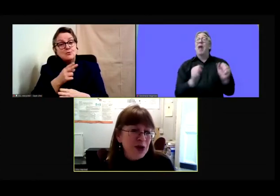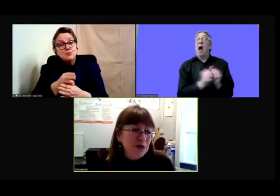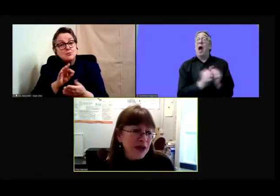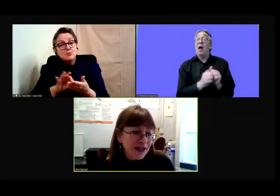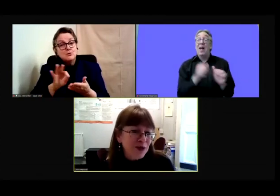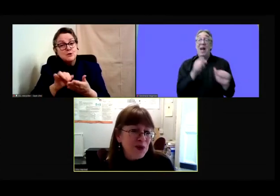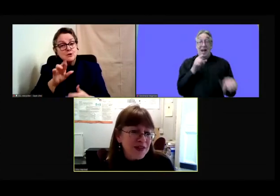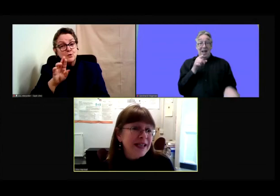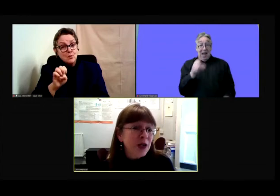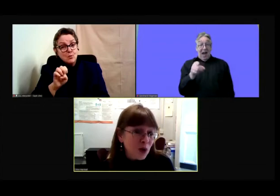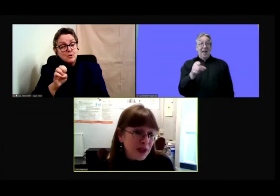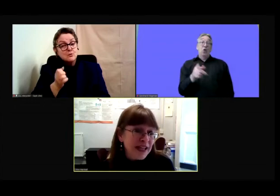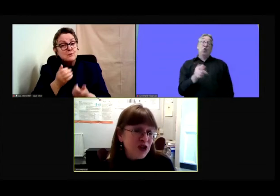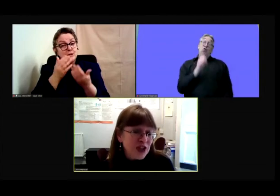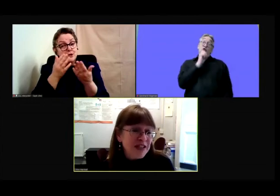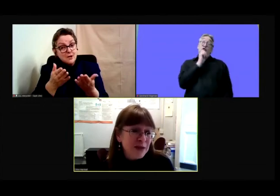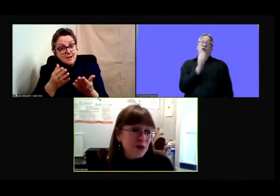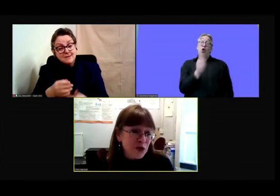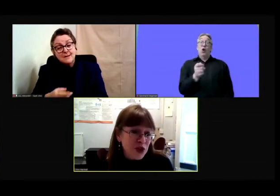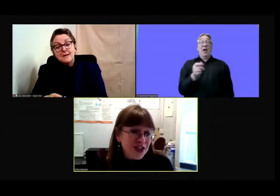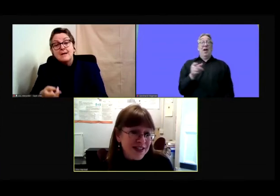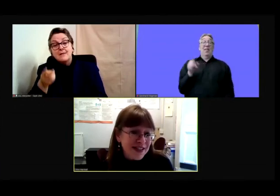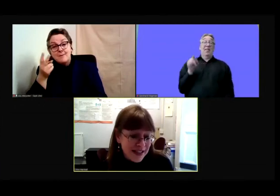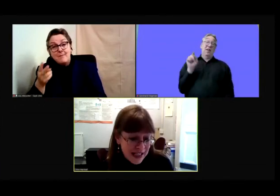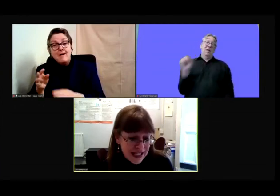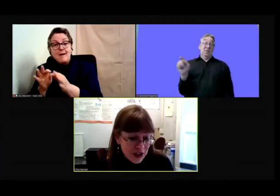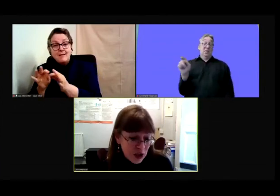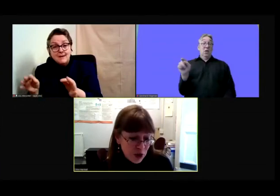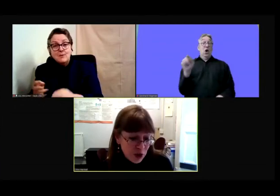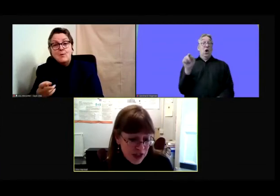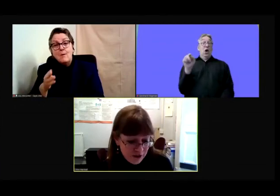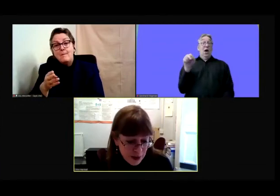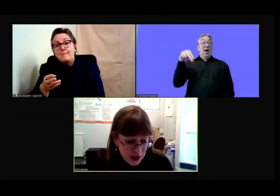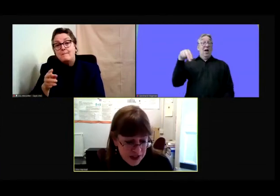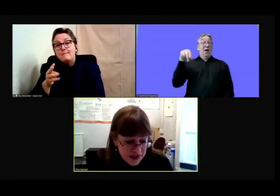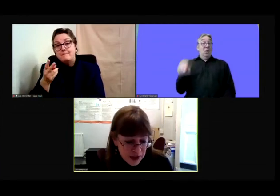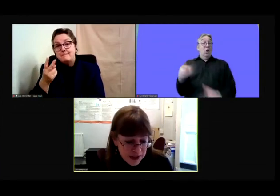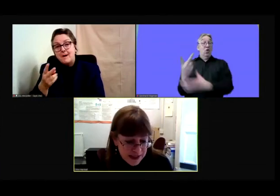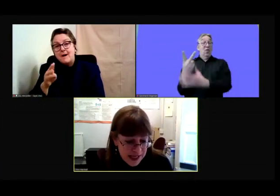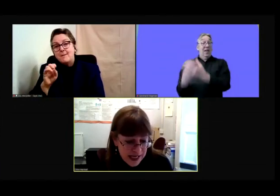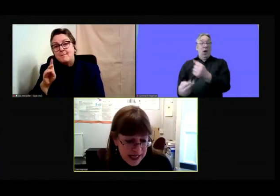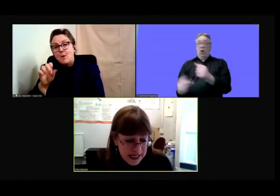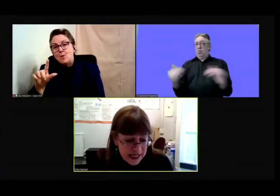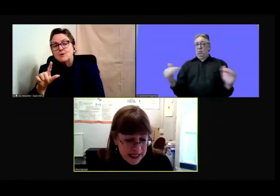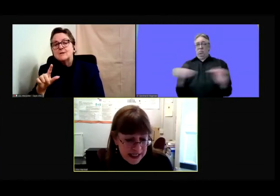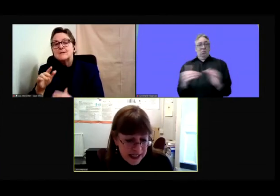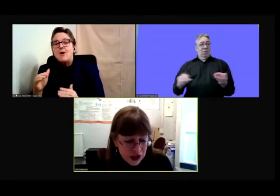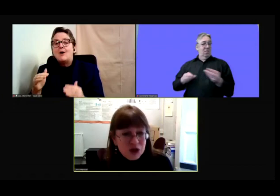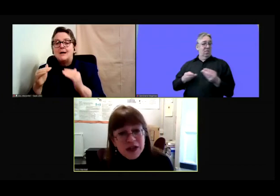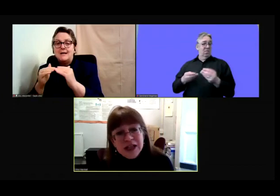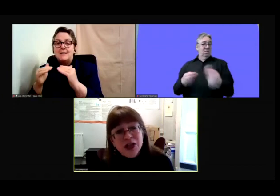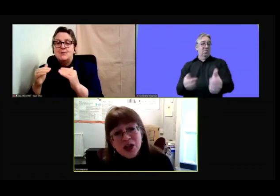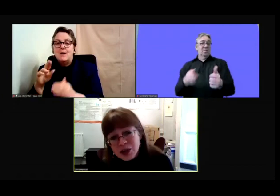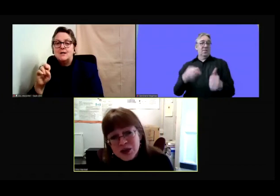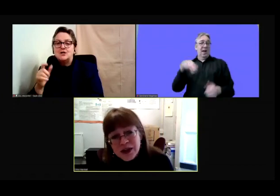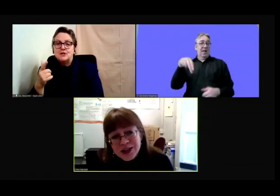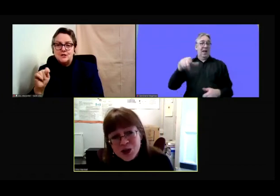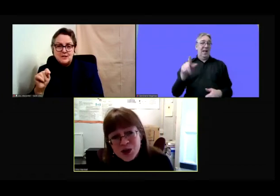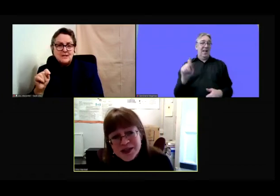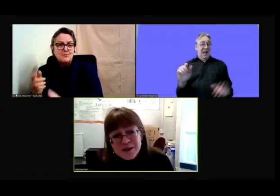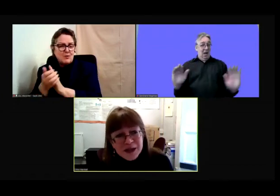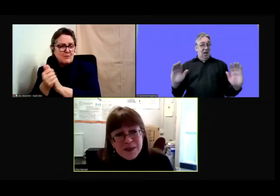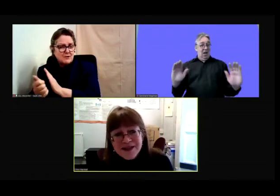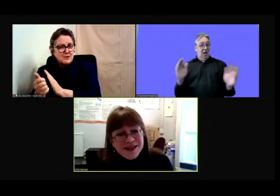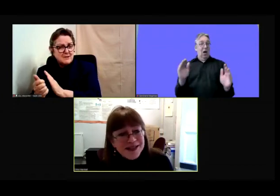suggest that your bimodal bilinguals are equal in NGT proficiency to your deaf participants. Can you really